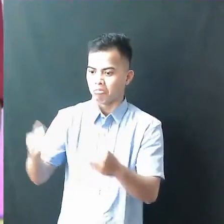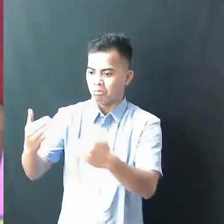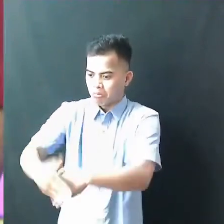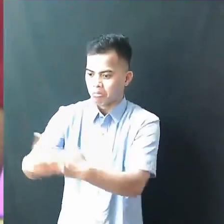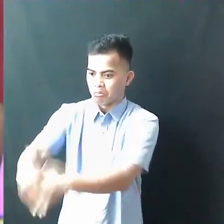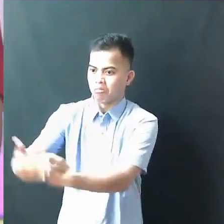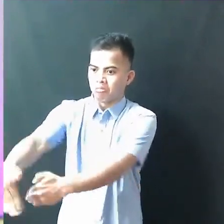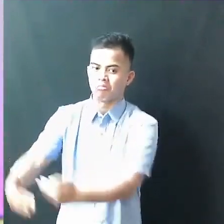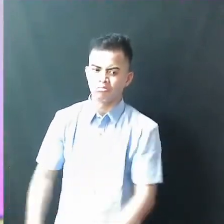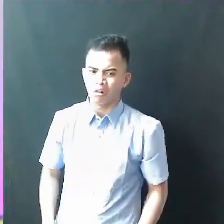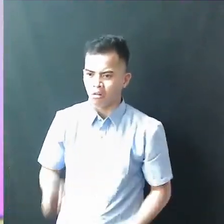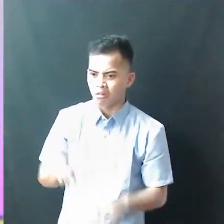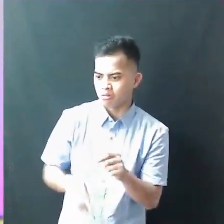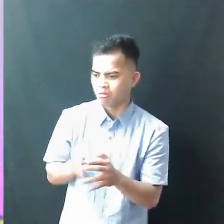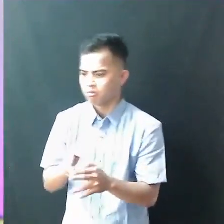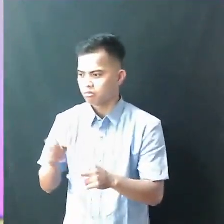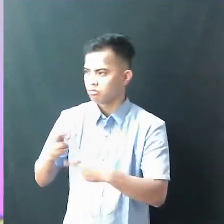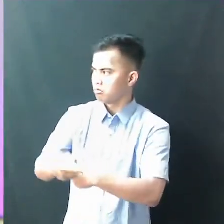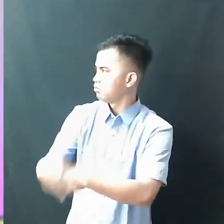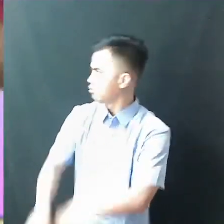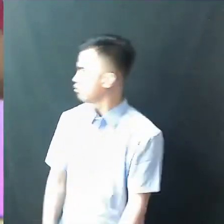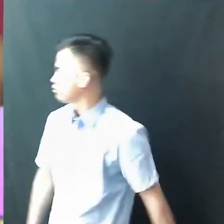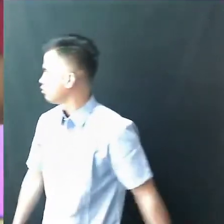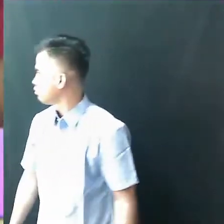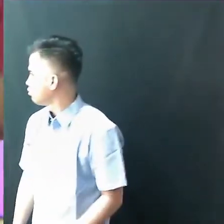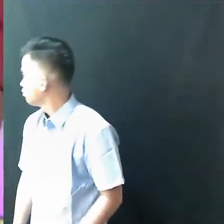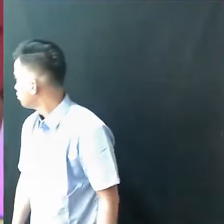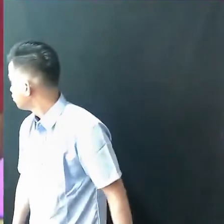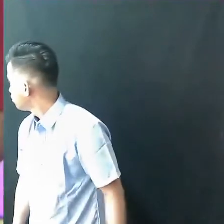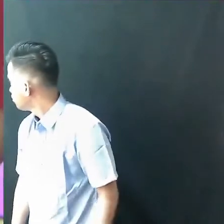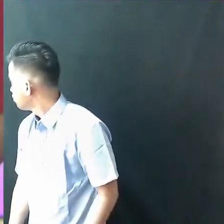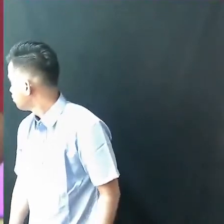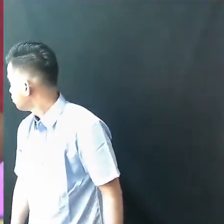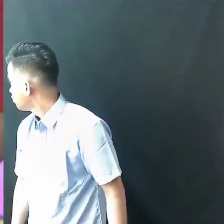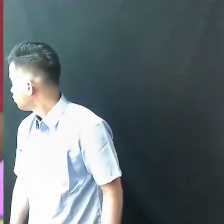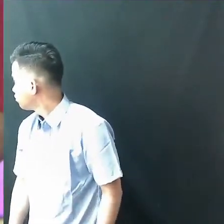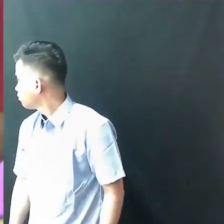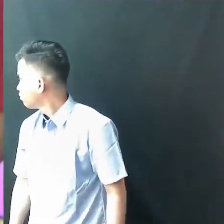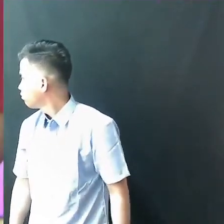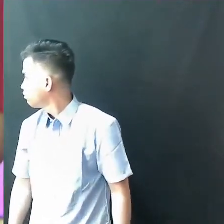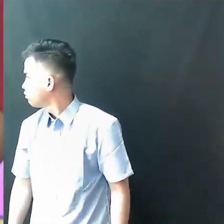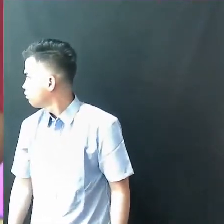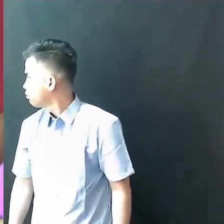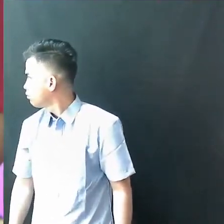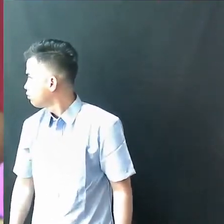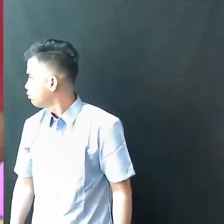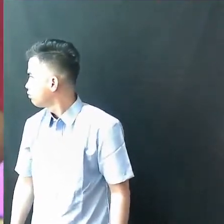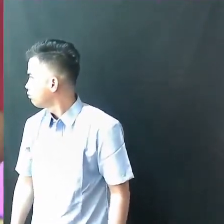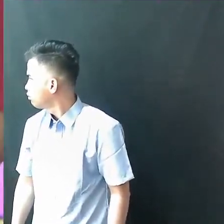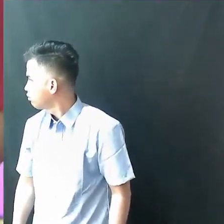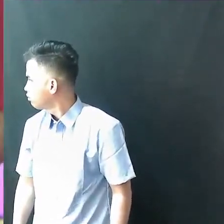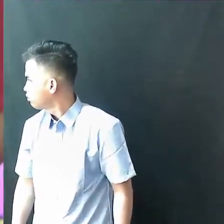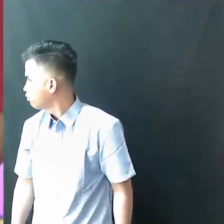need to pray for some people here. Mark, how are you feeling? Okay lang? Good? We heard you're sick, so we prayed for you. You want to